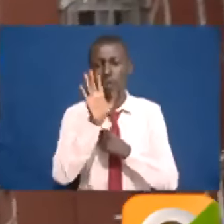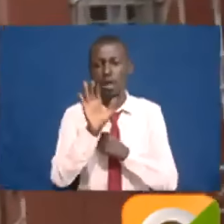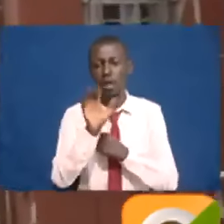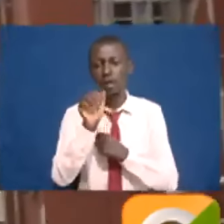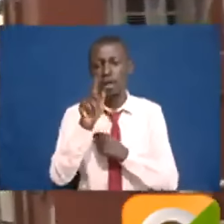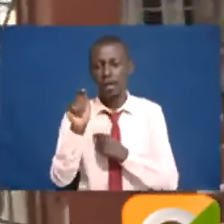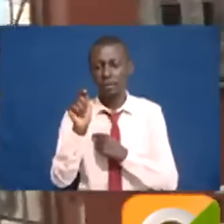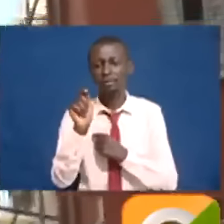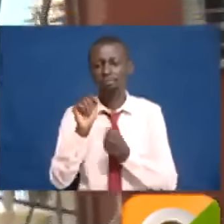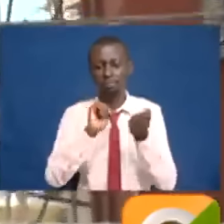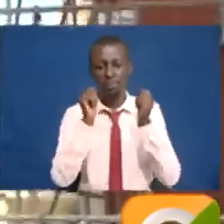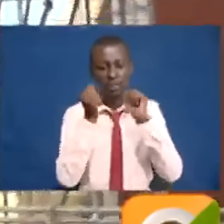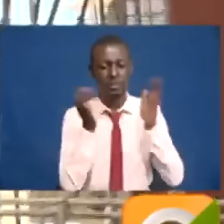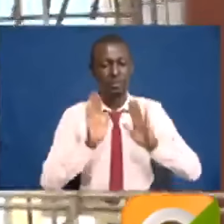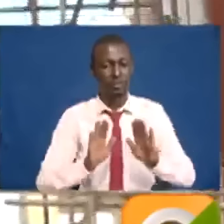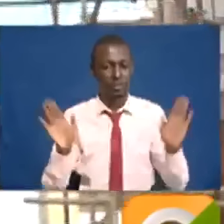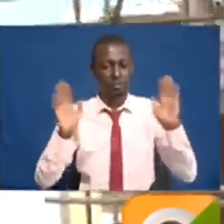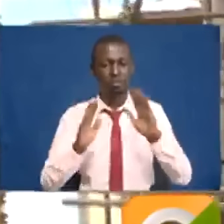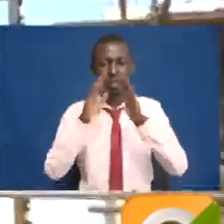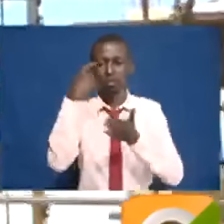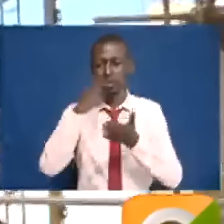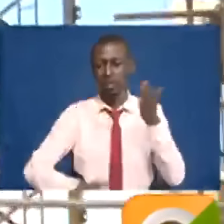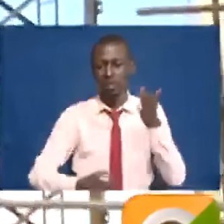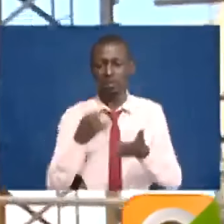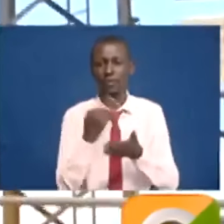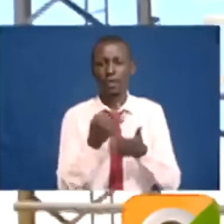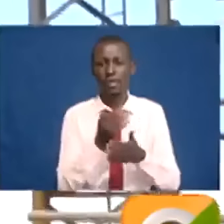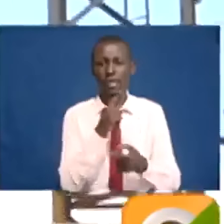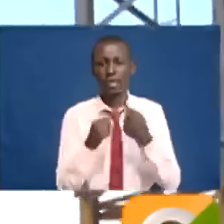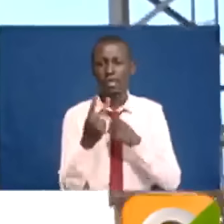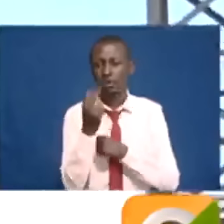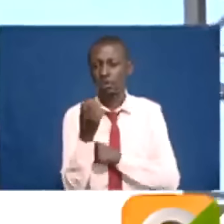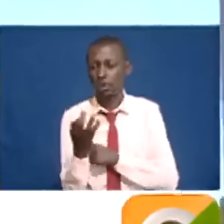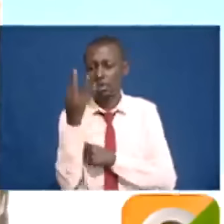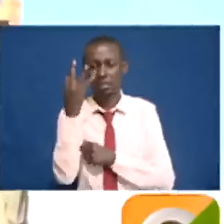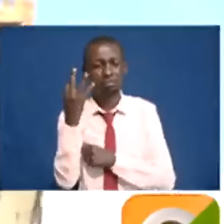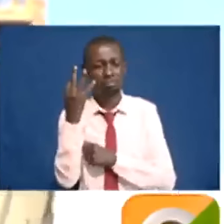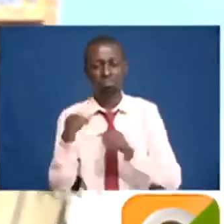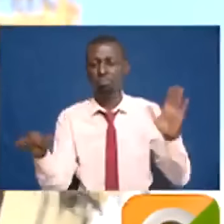enacted, the provisions of the housing tax in the Finance Act 2023